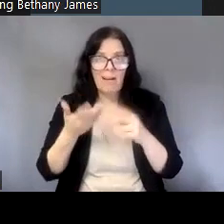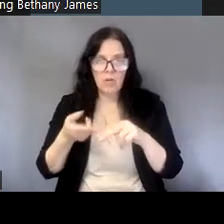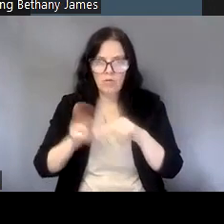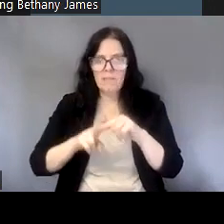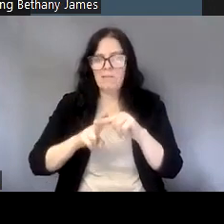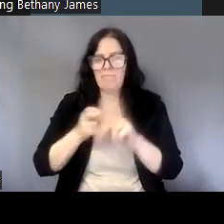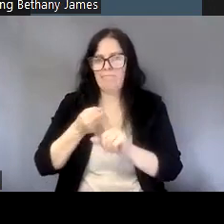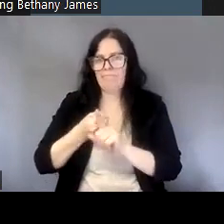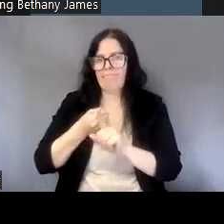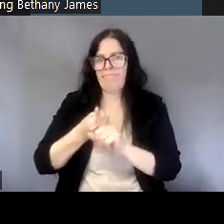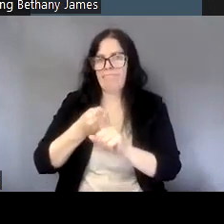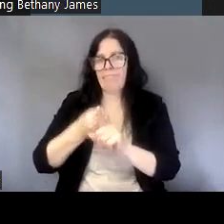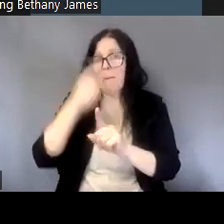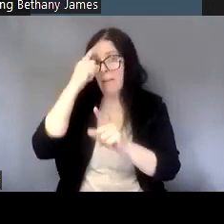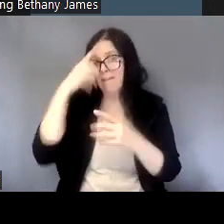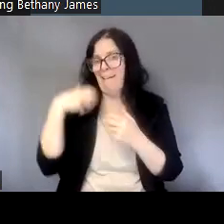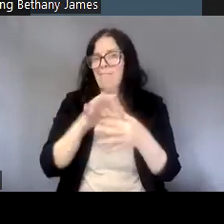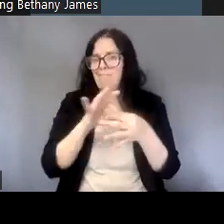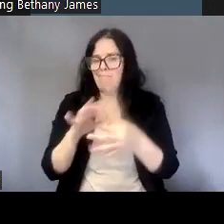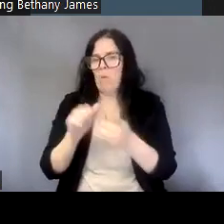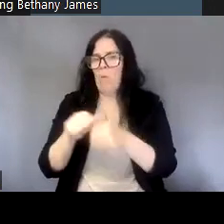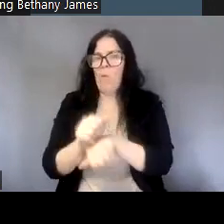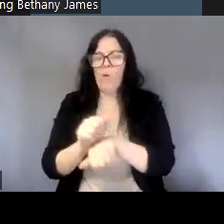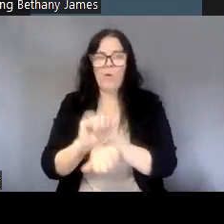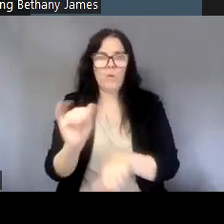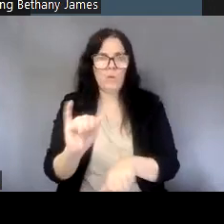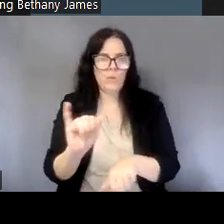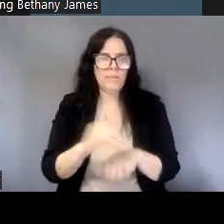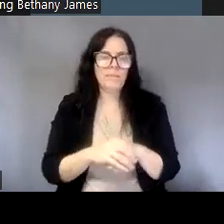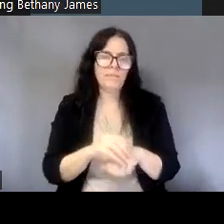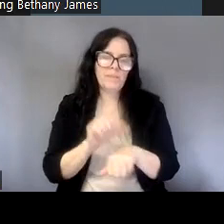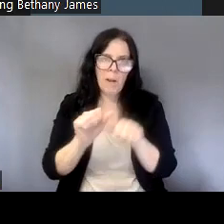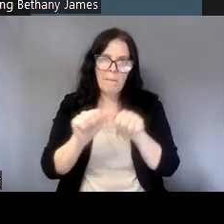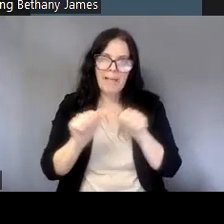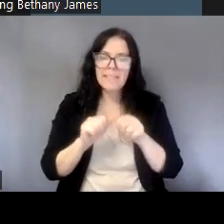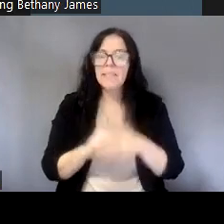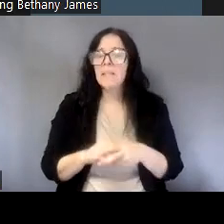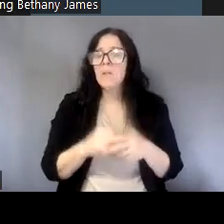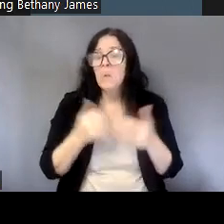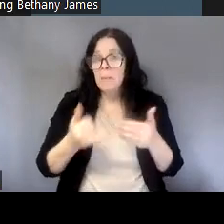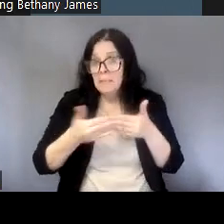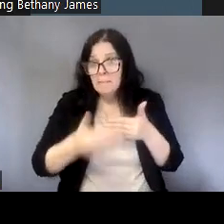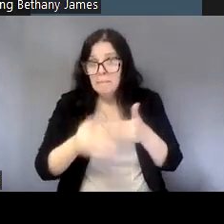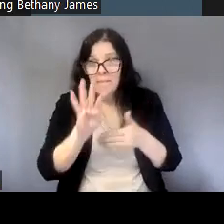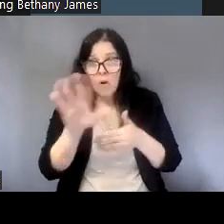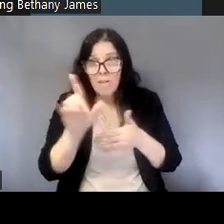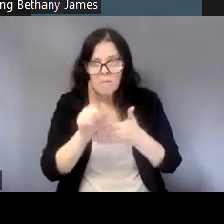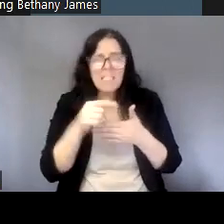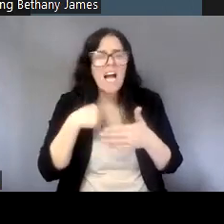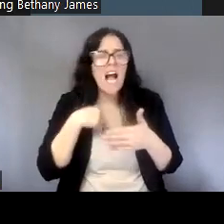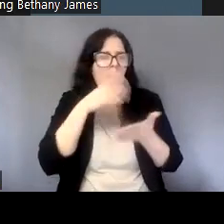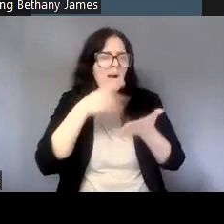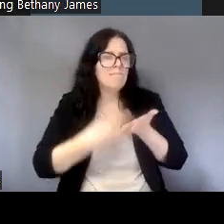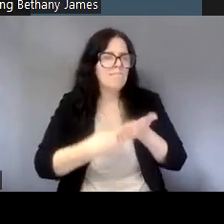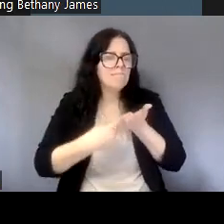health issues in the workplace as well. So I'm going to spend the next 45 minutes trying to focus